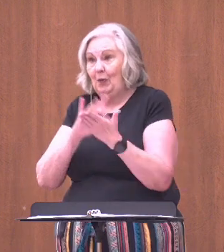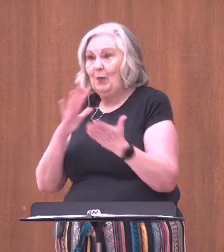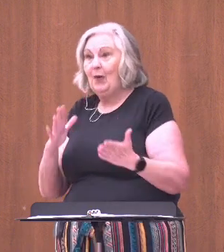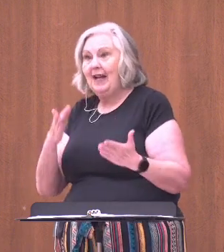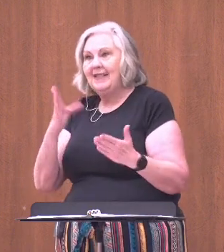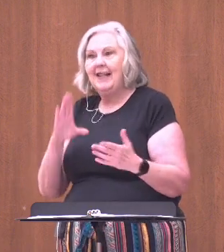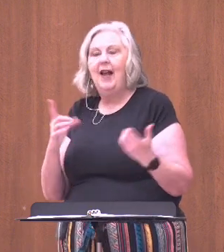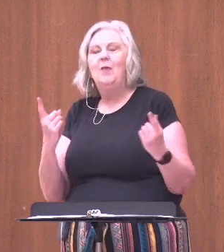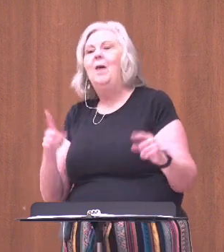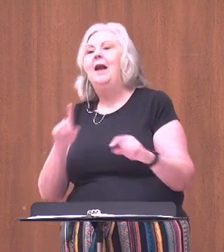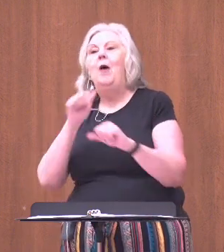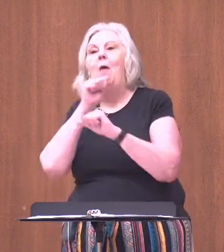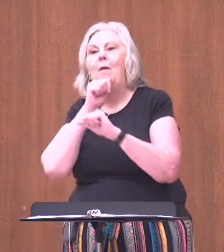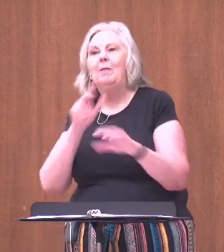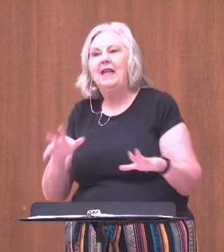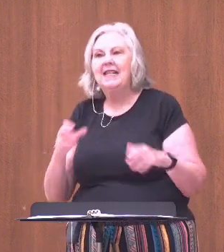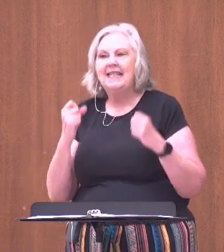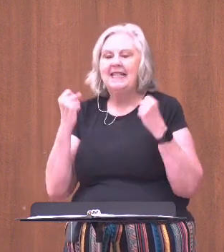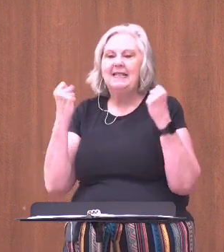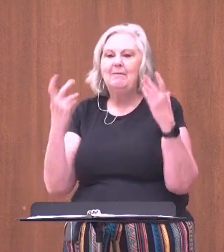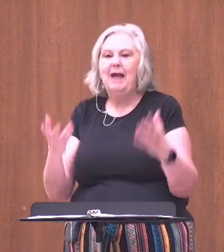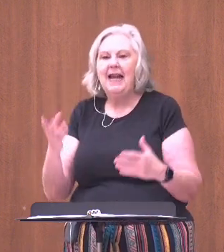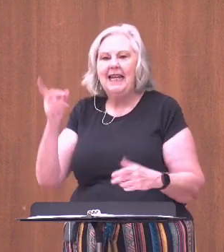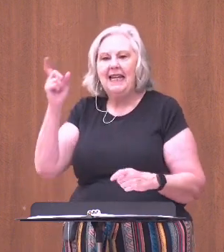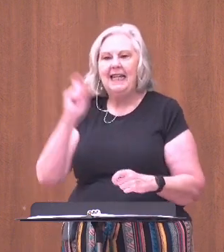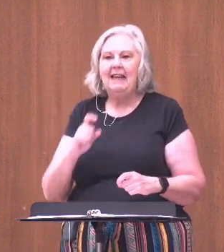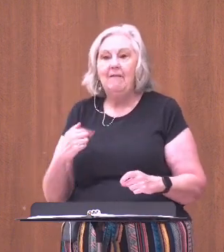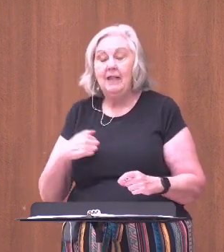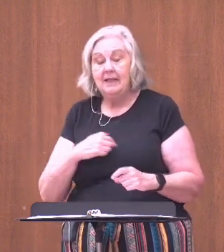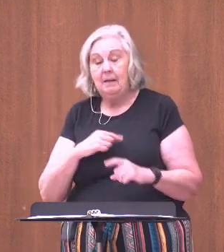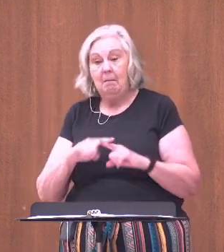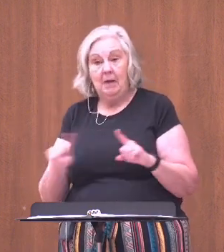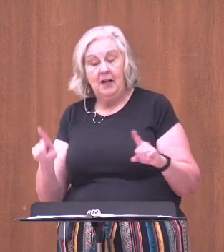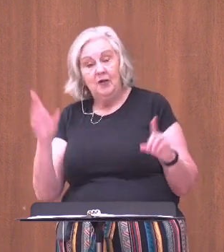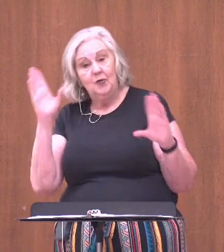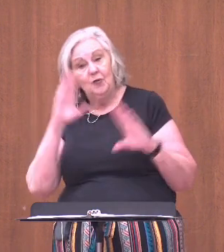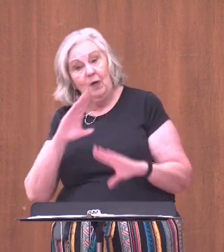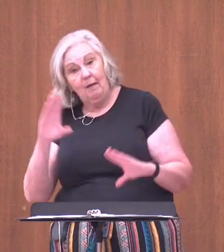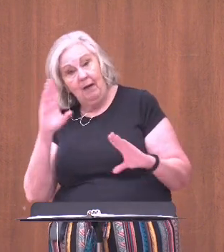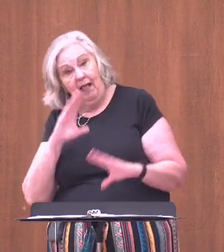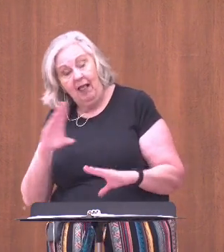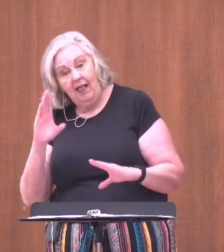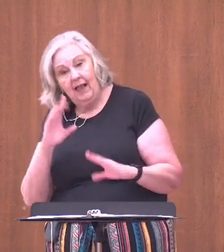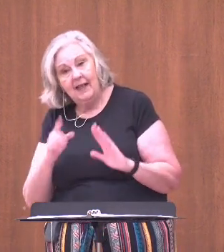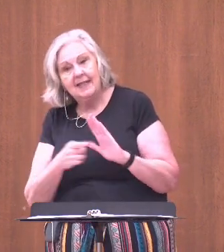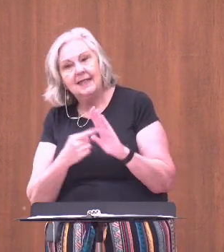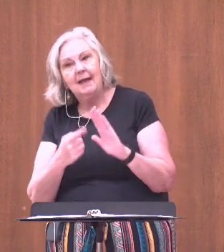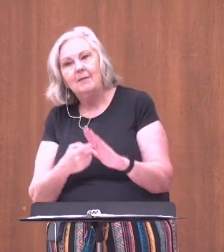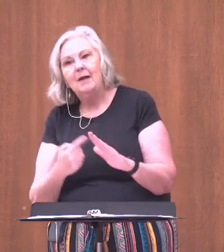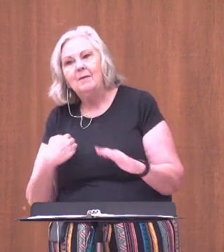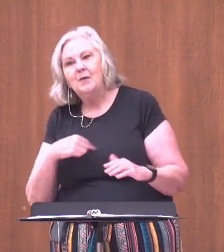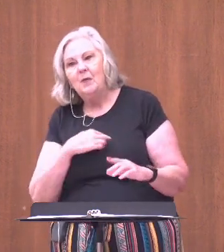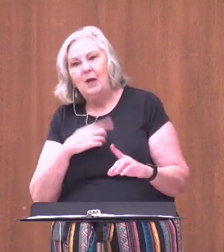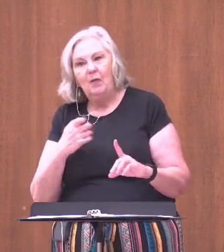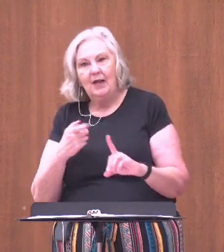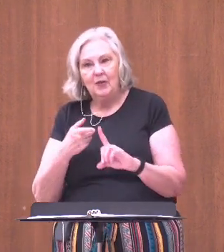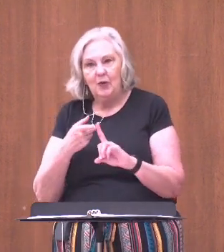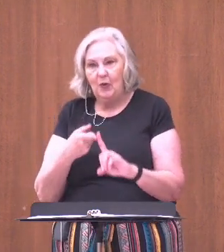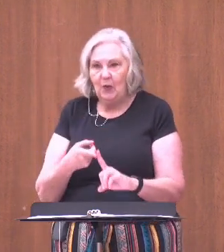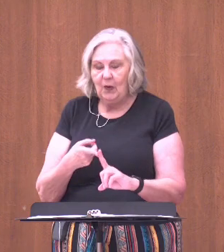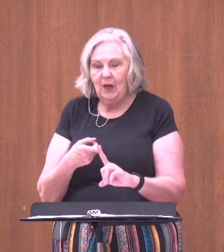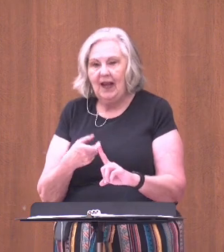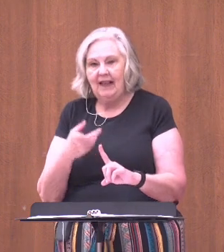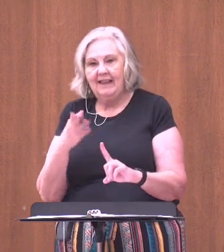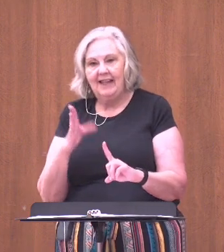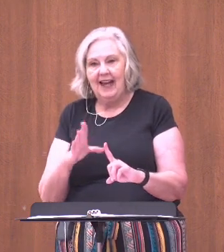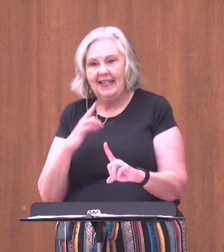when blessings seem to abound, but when troubles come, why, sometimes we just want to point the finger at God